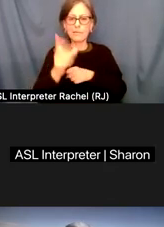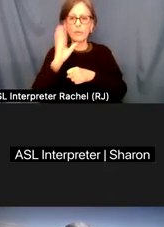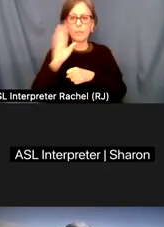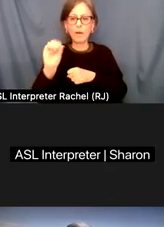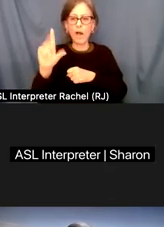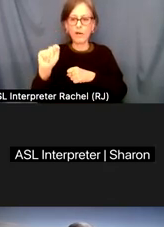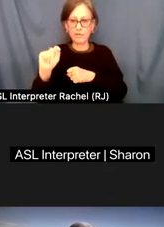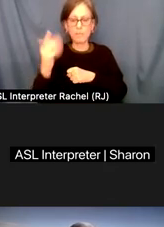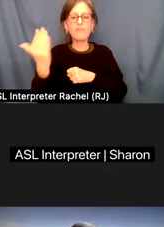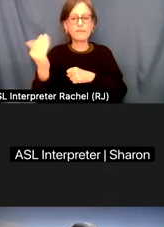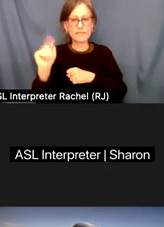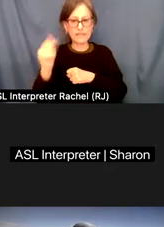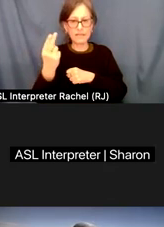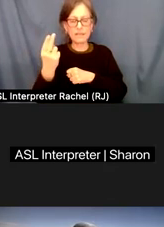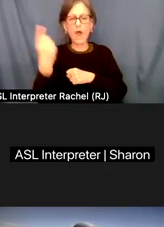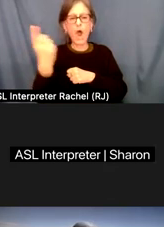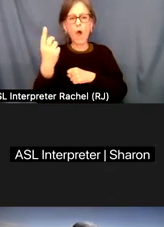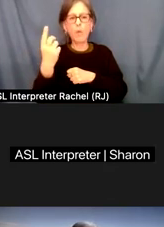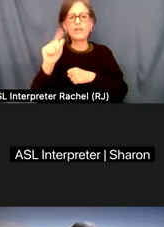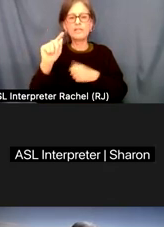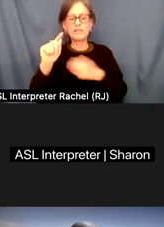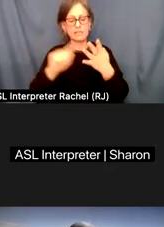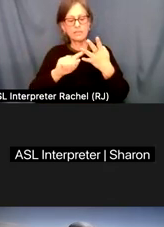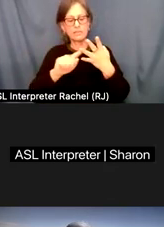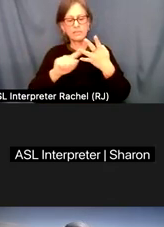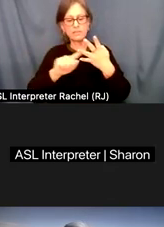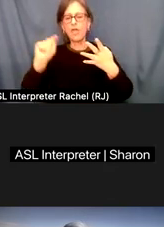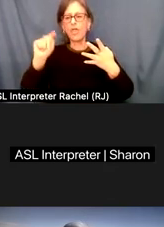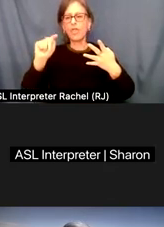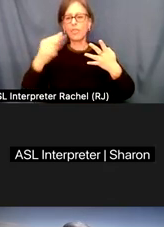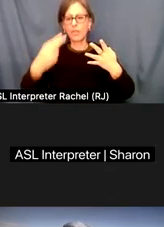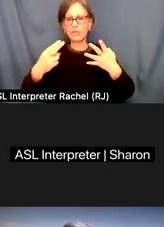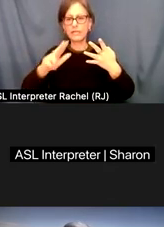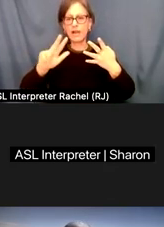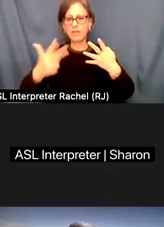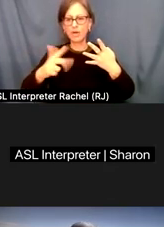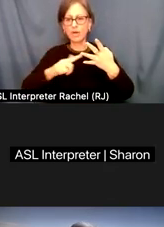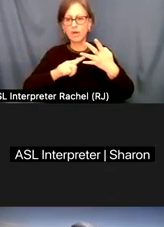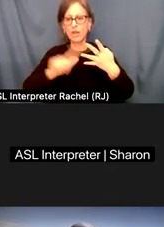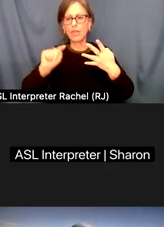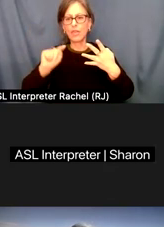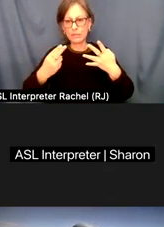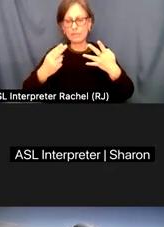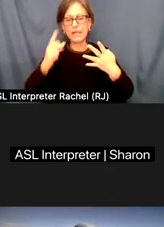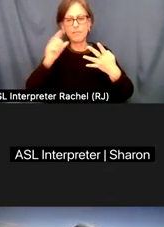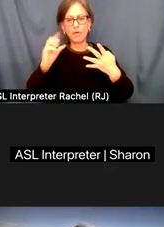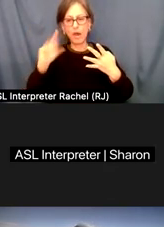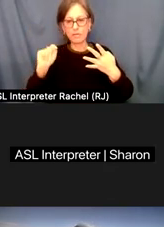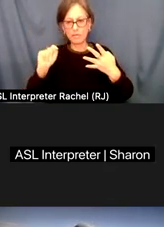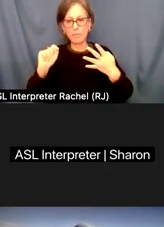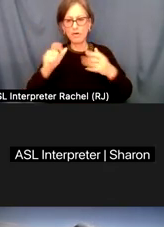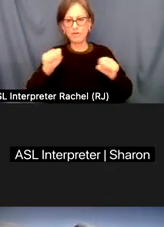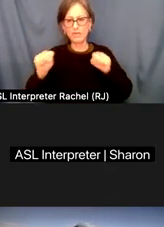October 15th. It's always on the third Thursday of October, so the date changes each year. And you can find out about our